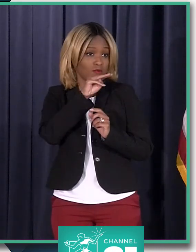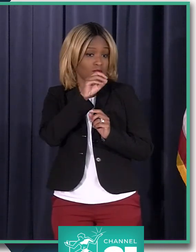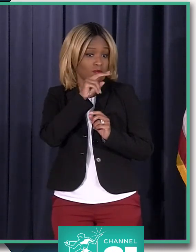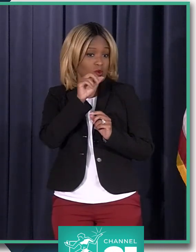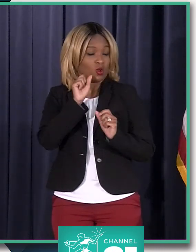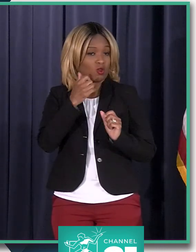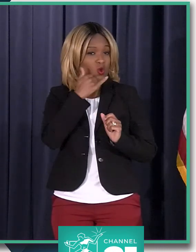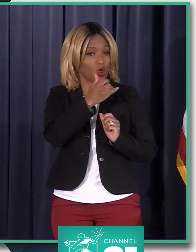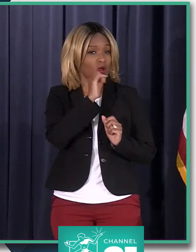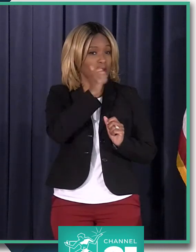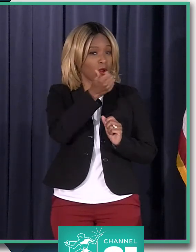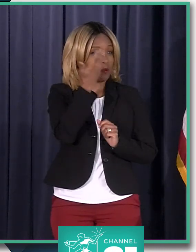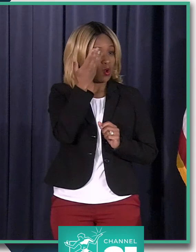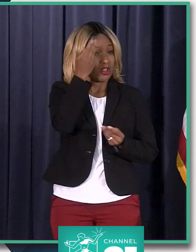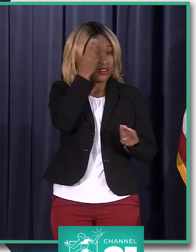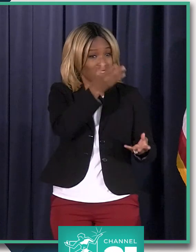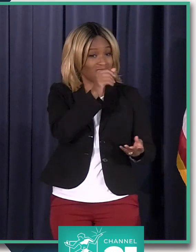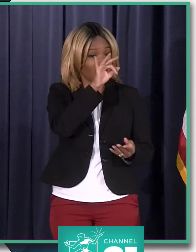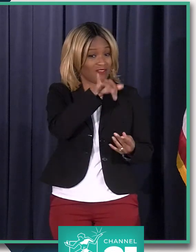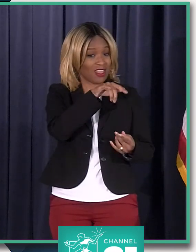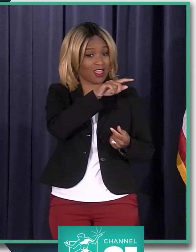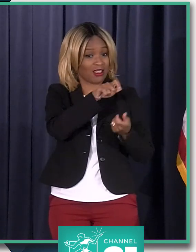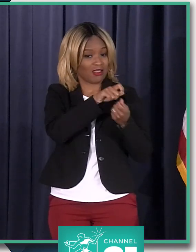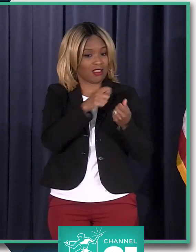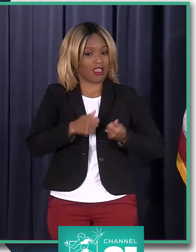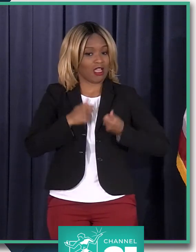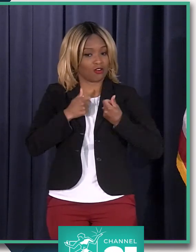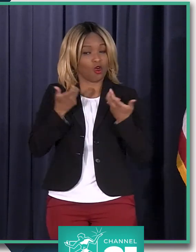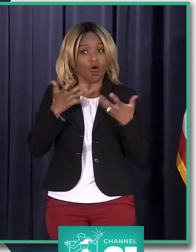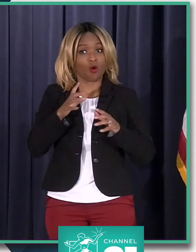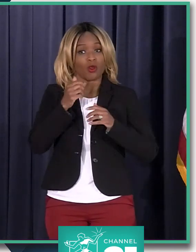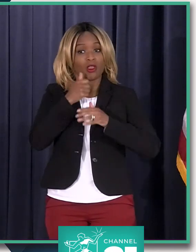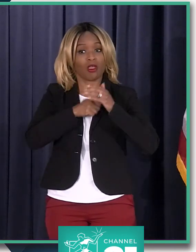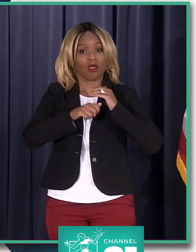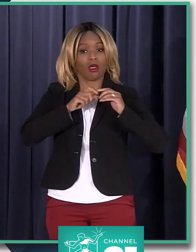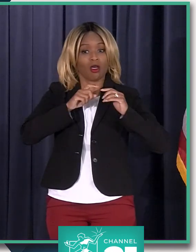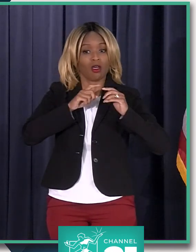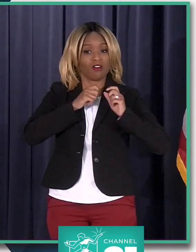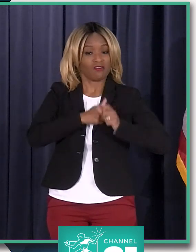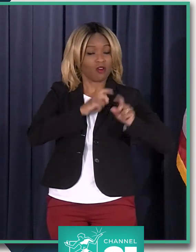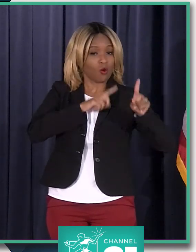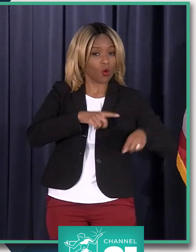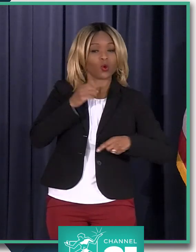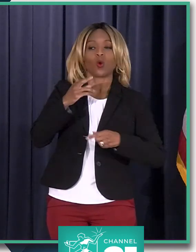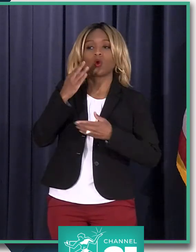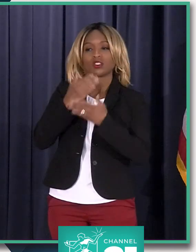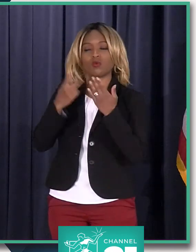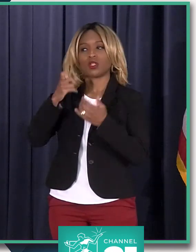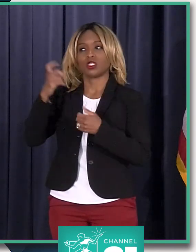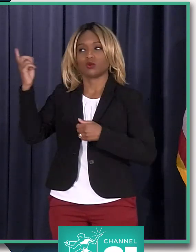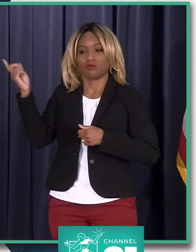we can tell you whether that particular address is already under the order or whether we need to get somebody out to do the inspection.